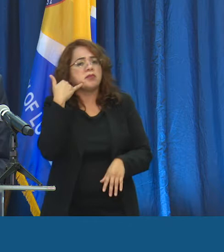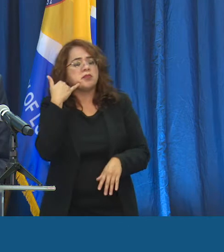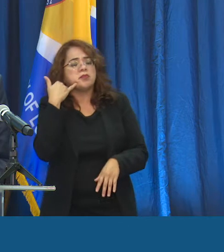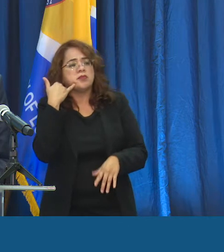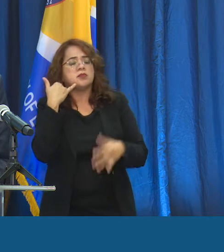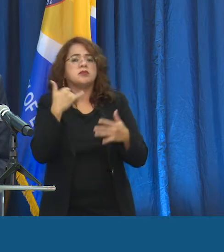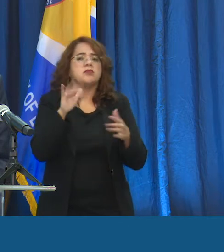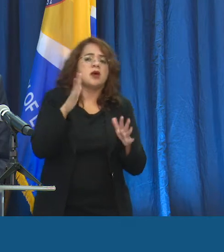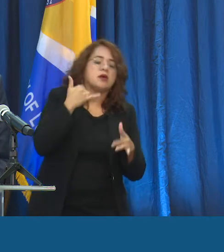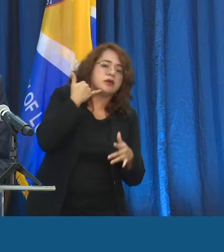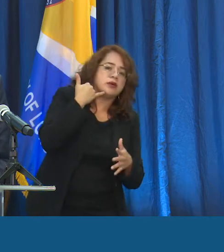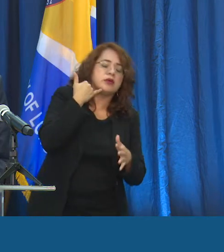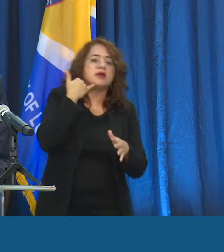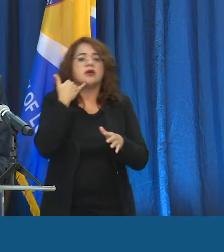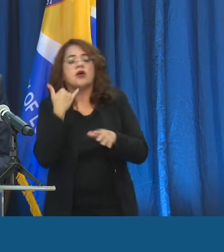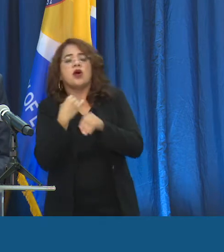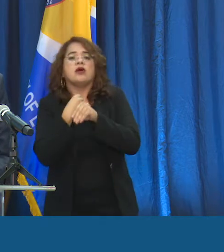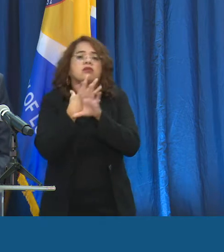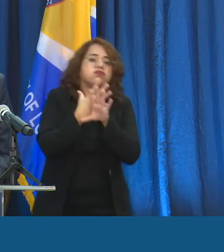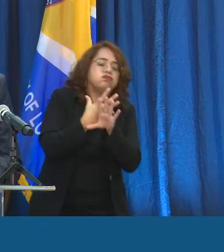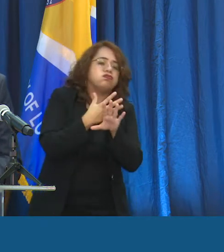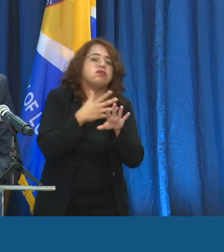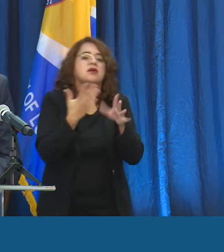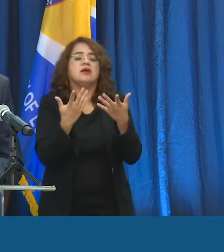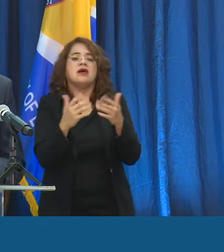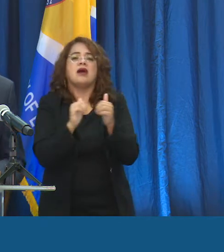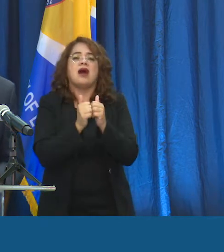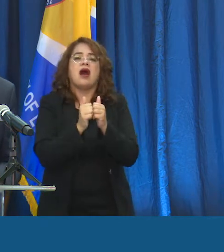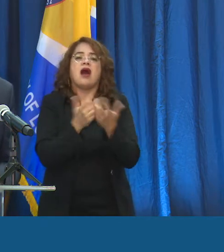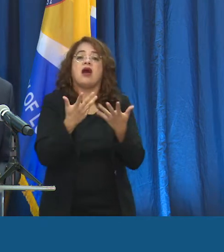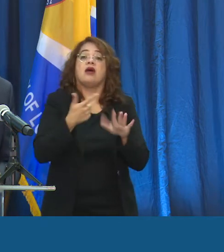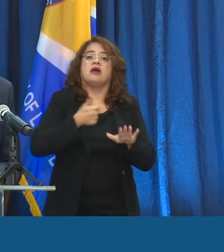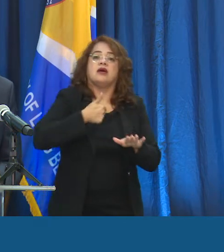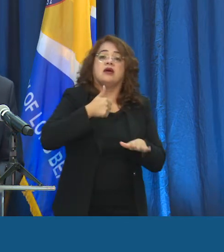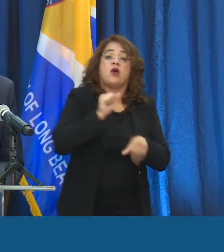things through technology and telecommuting.